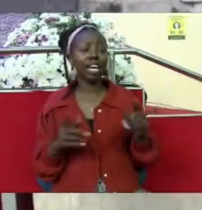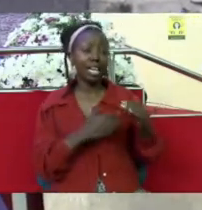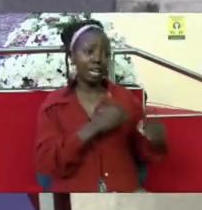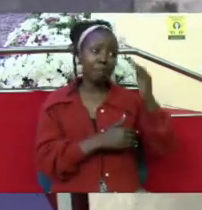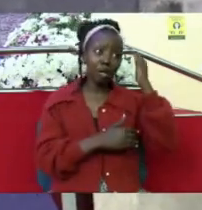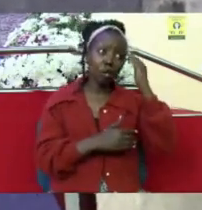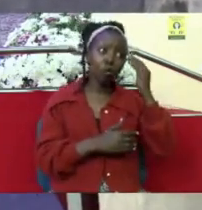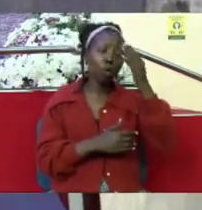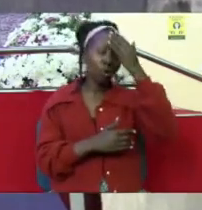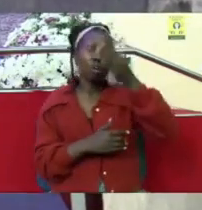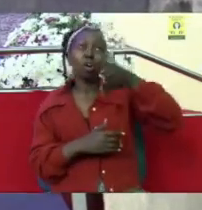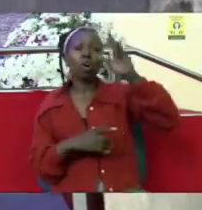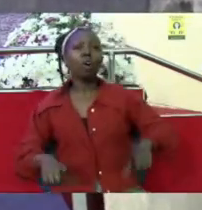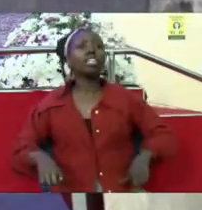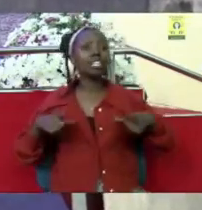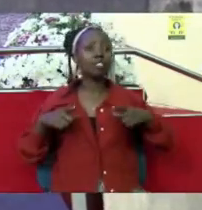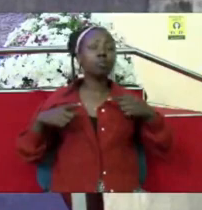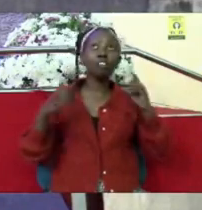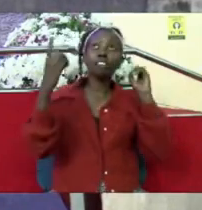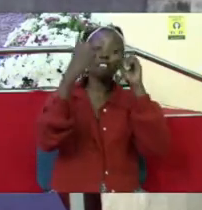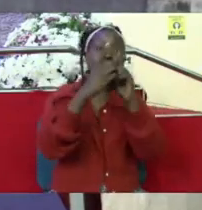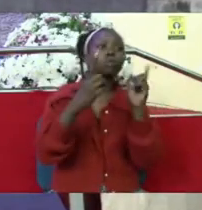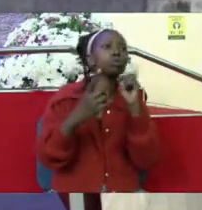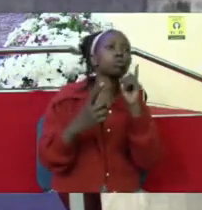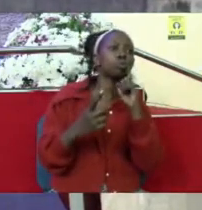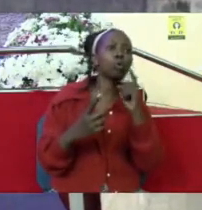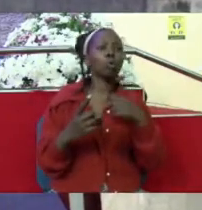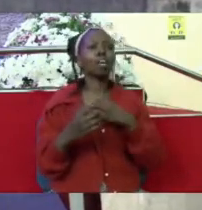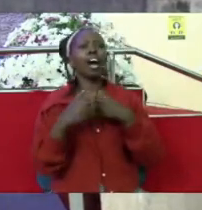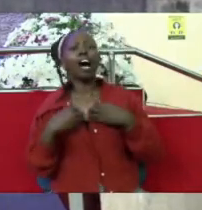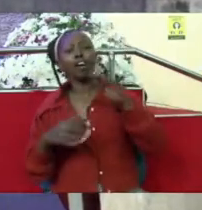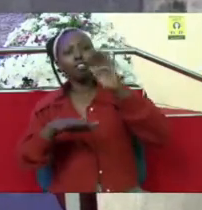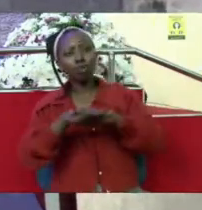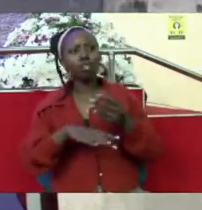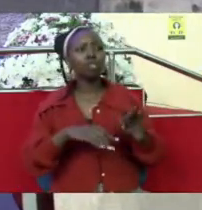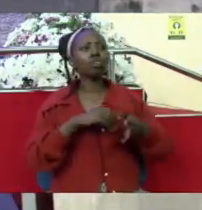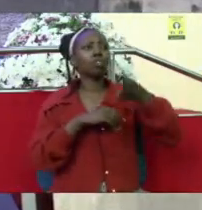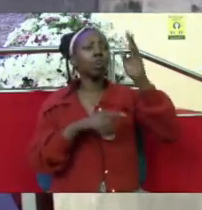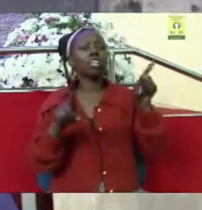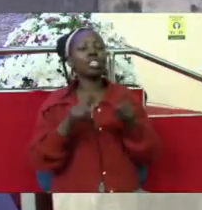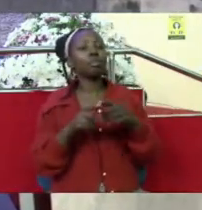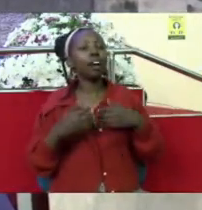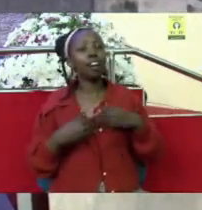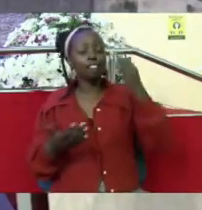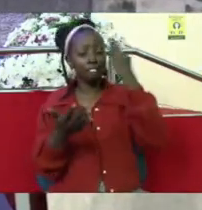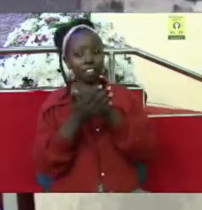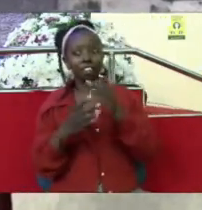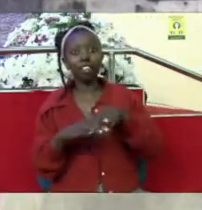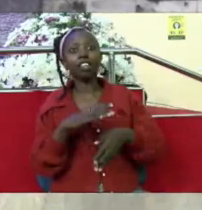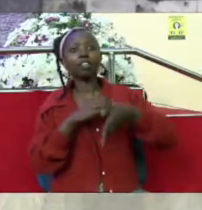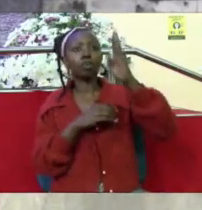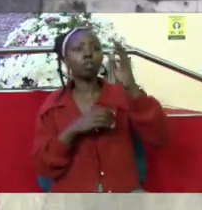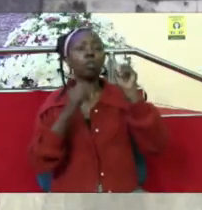yuishi. I will face tomorrow. Nitaiona kesho. I will talk the goodness of God. Nitanena ukuu wa Mungu. I will have faith in him. Nitakuwa na imani ndani yake.